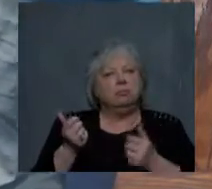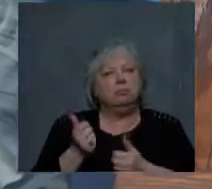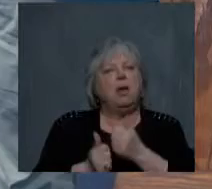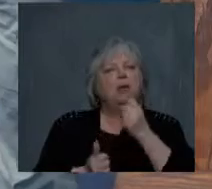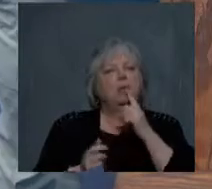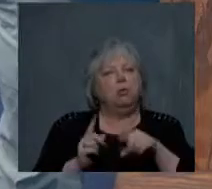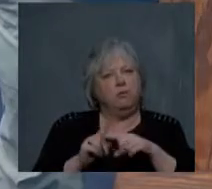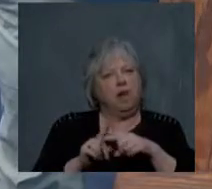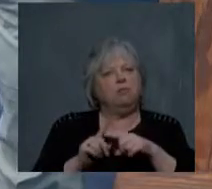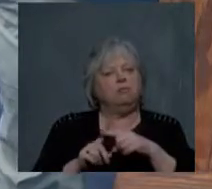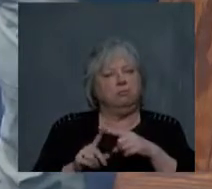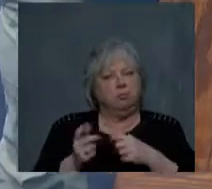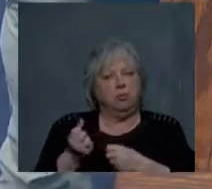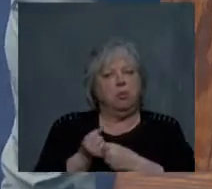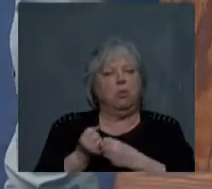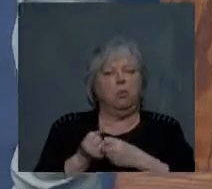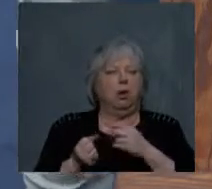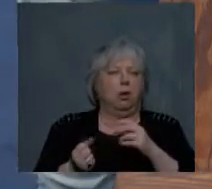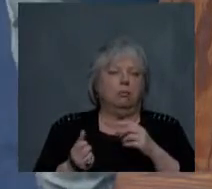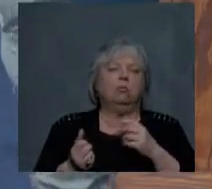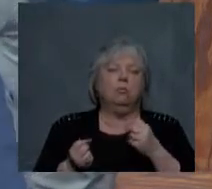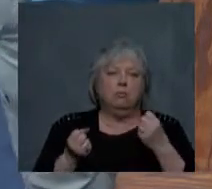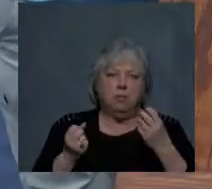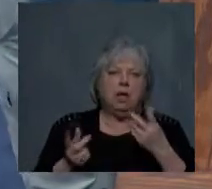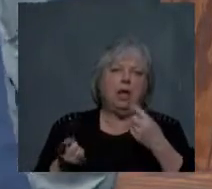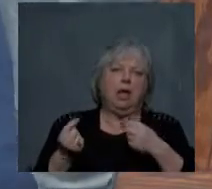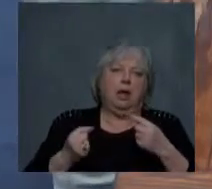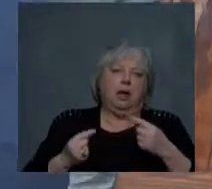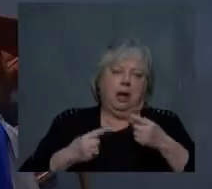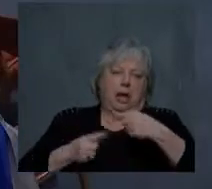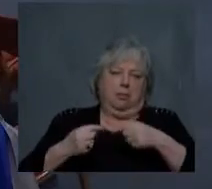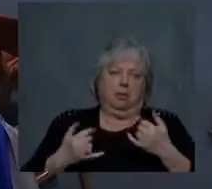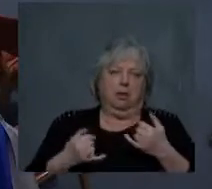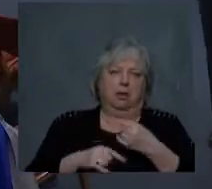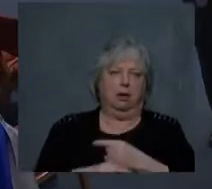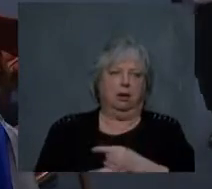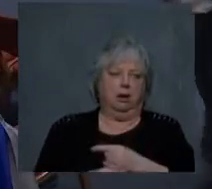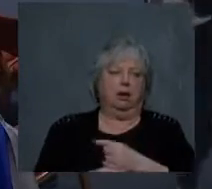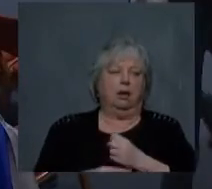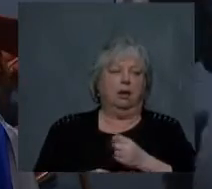in support. So, thank you. Thank you. Okay, thank you.